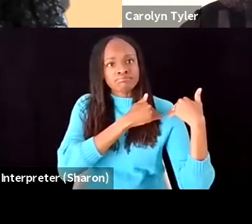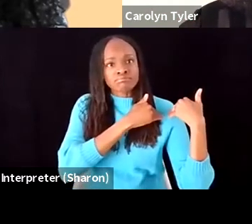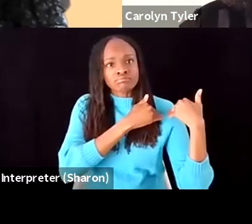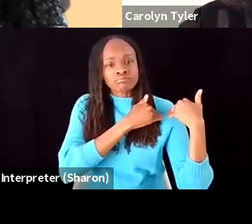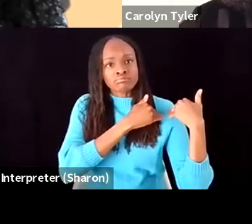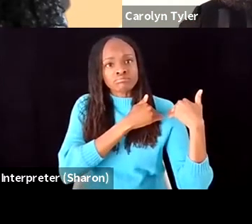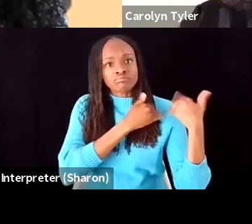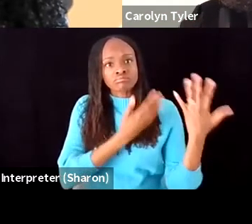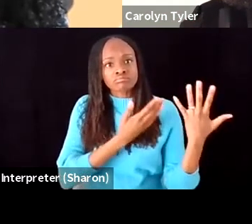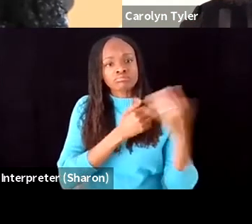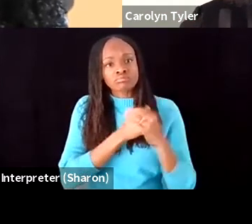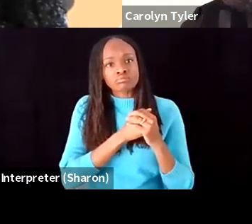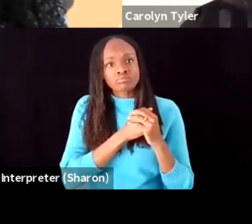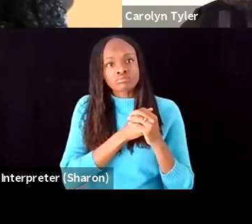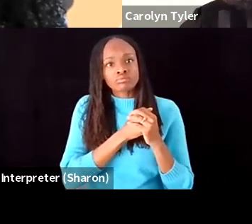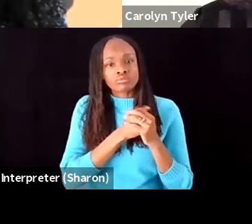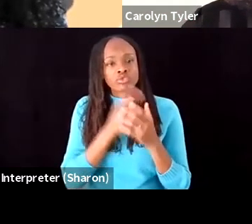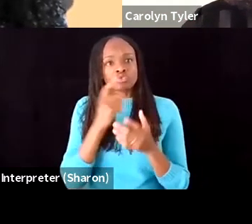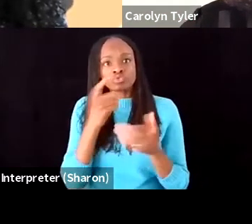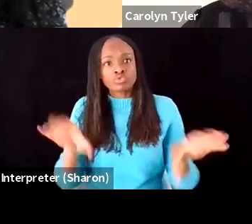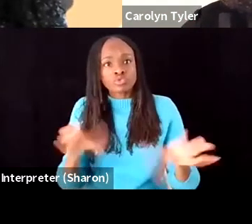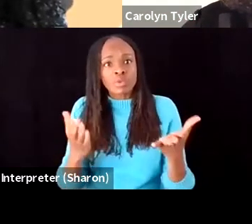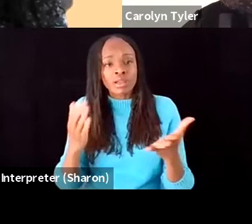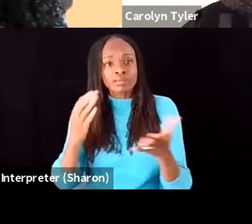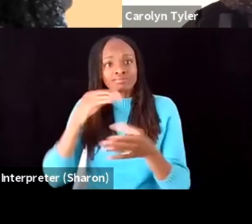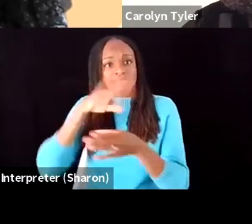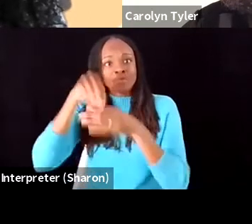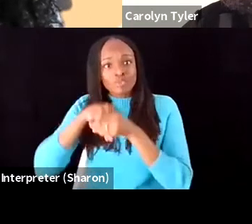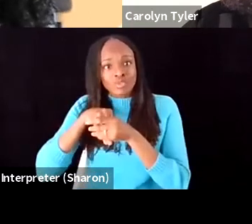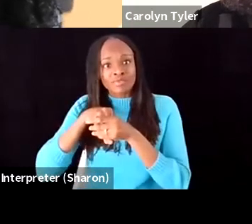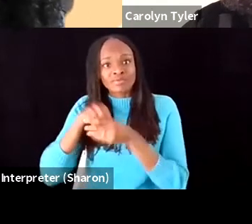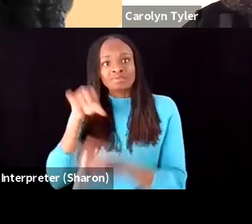to be inclusive. Right.